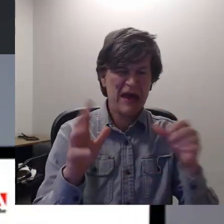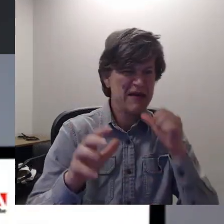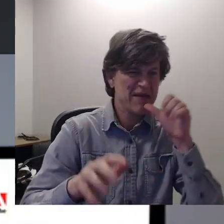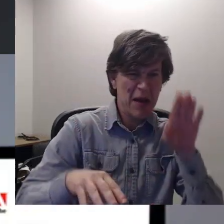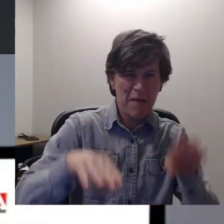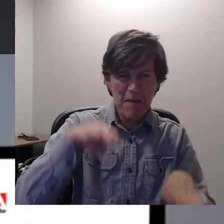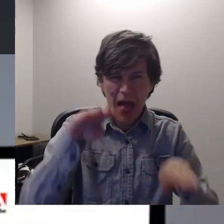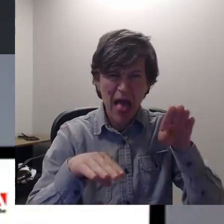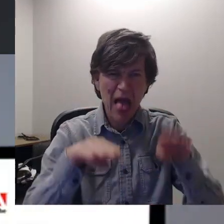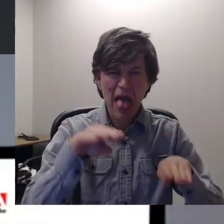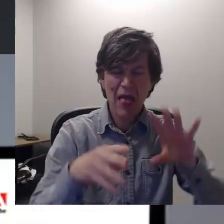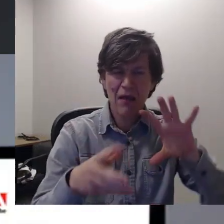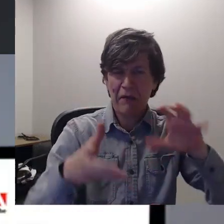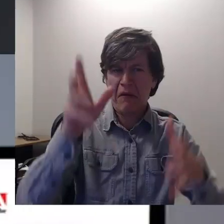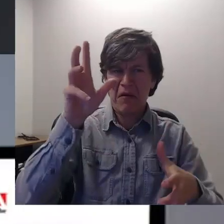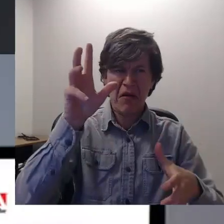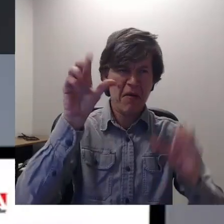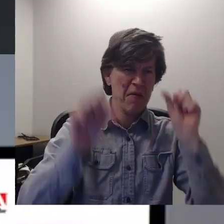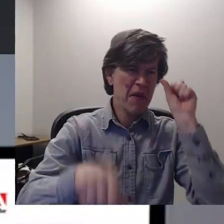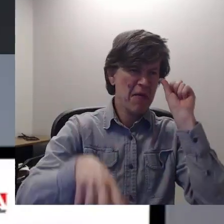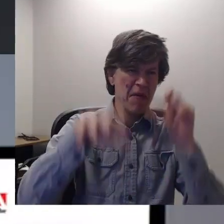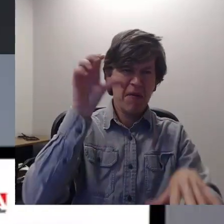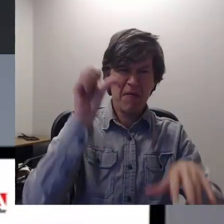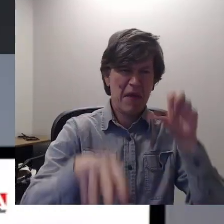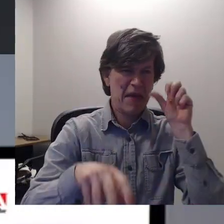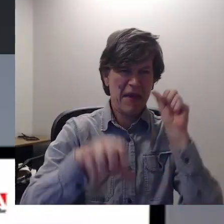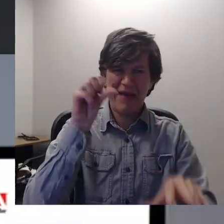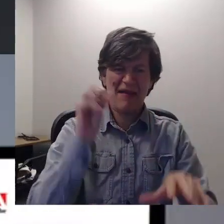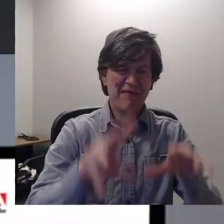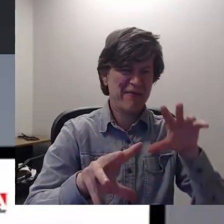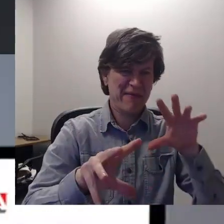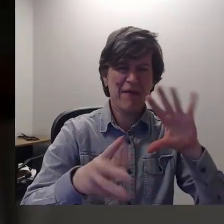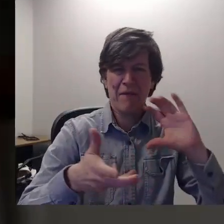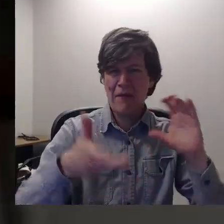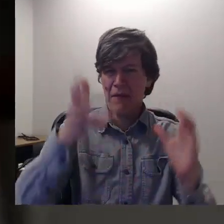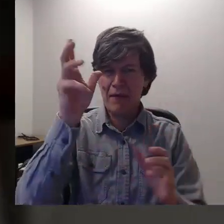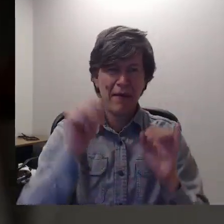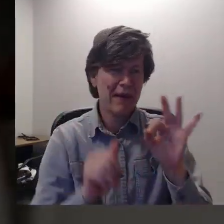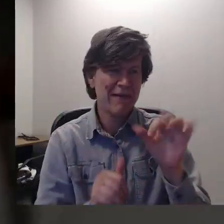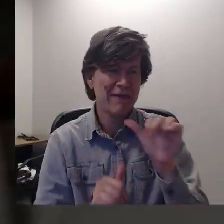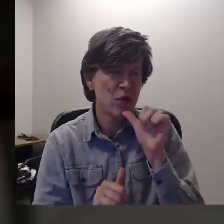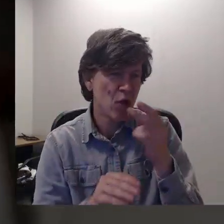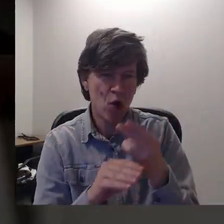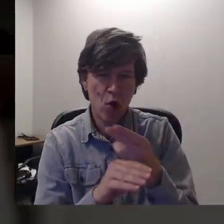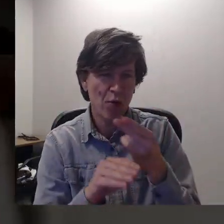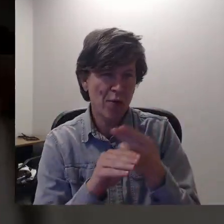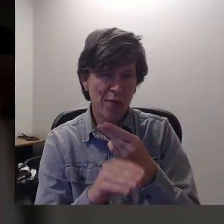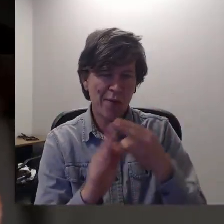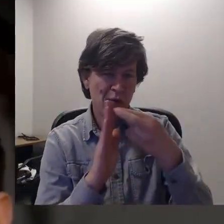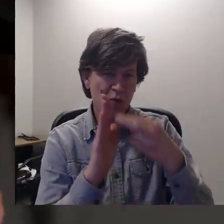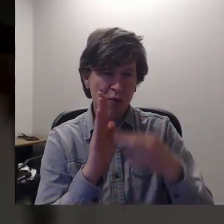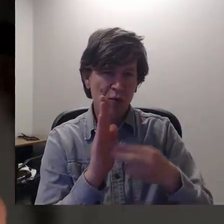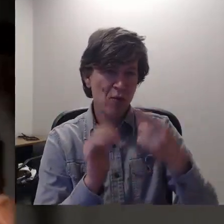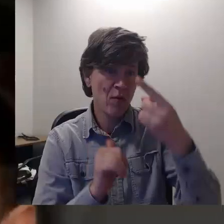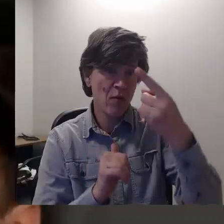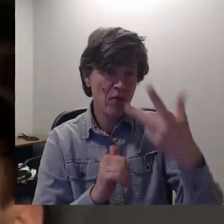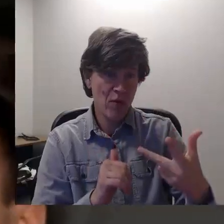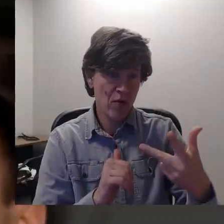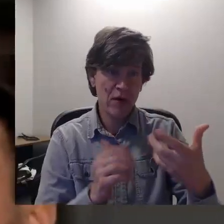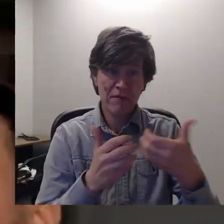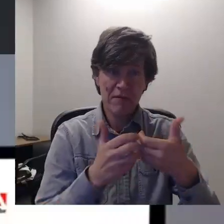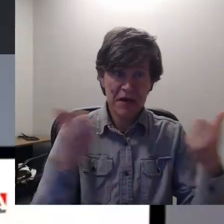get, with using something as simple as this, and the simplicity is really important, by just dividing the page into 9 squares or into